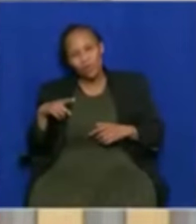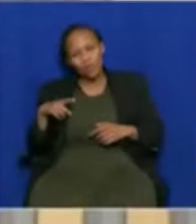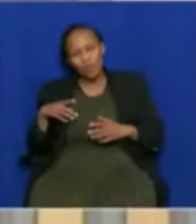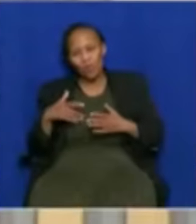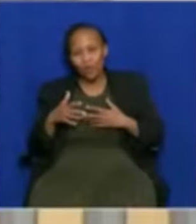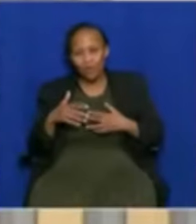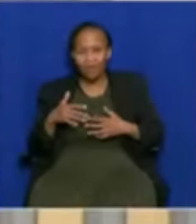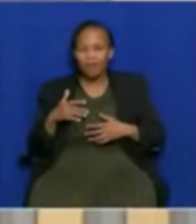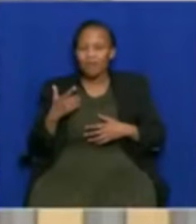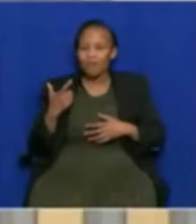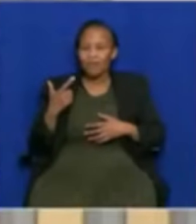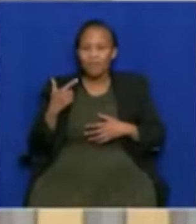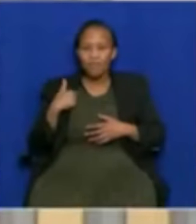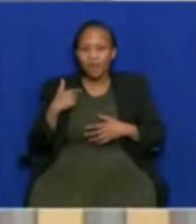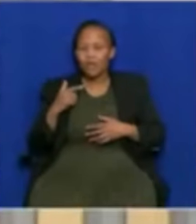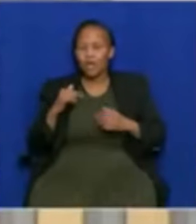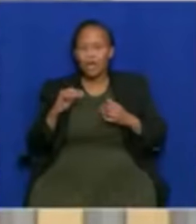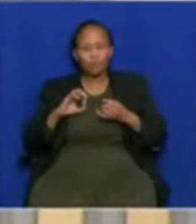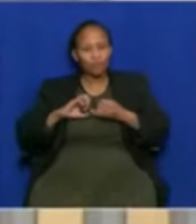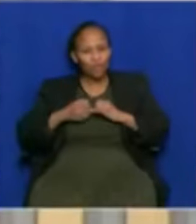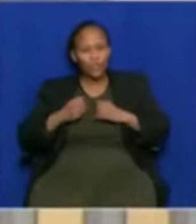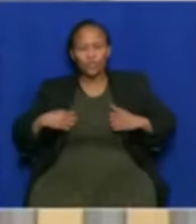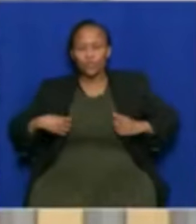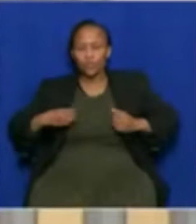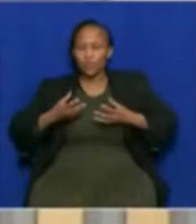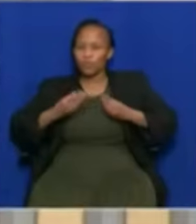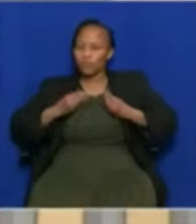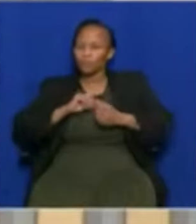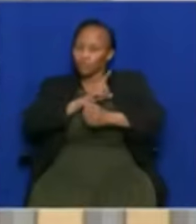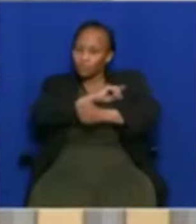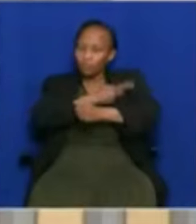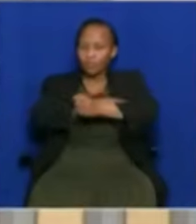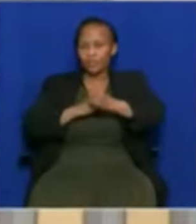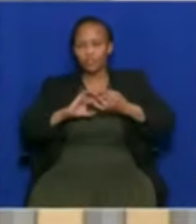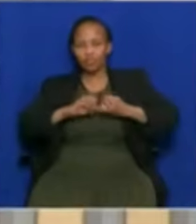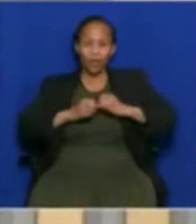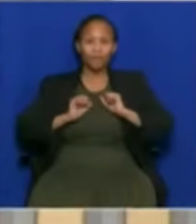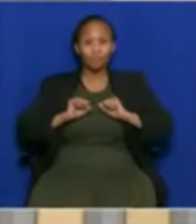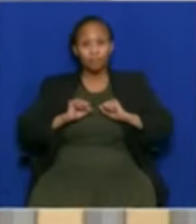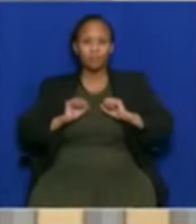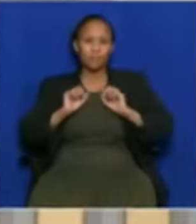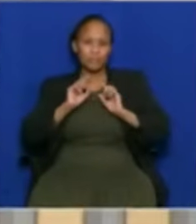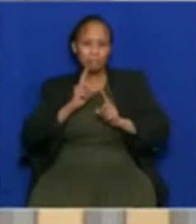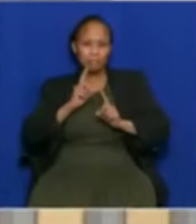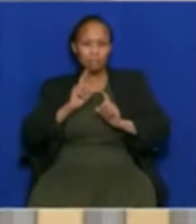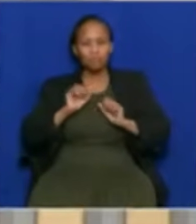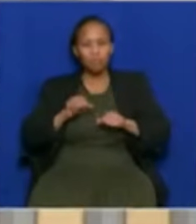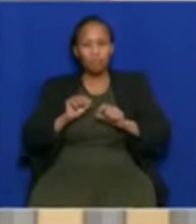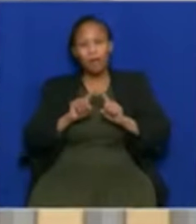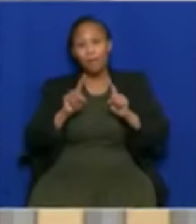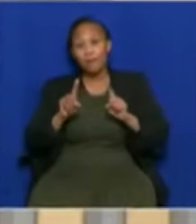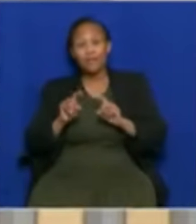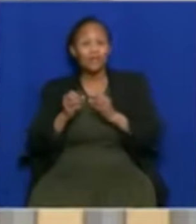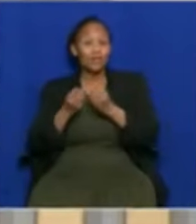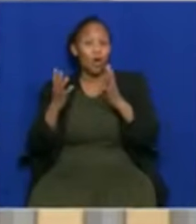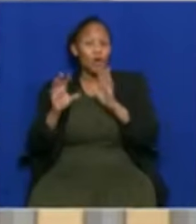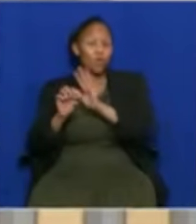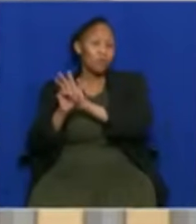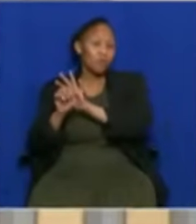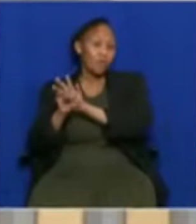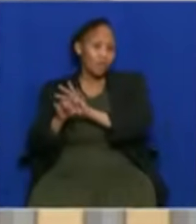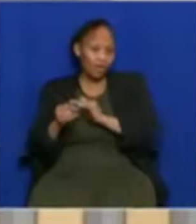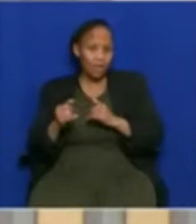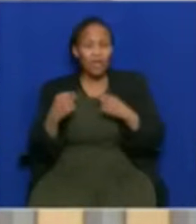energizing myself to try and respond. But like I said, there's a lot out there with the media, and I say, and a security expert, I'm now